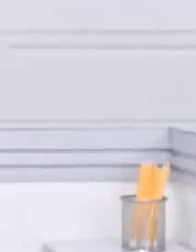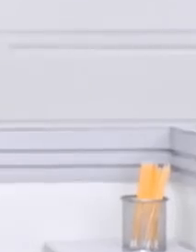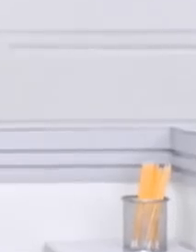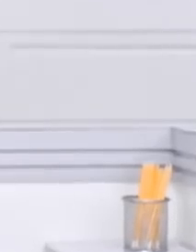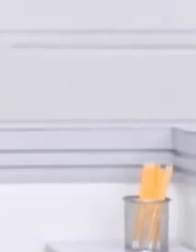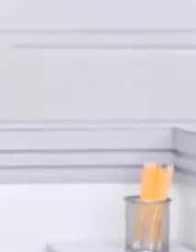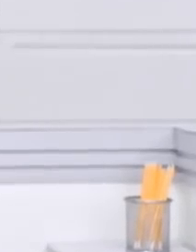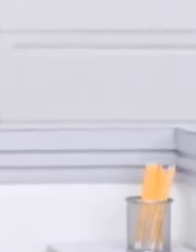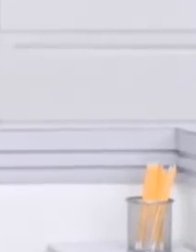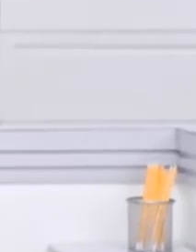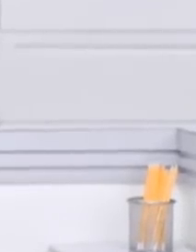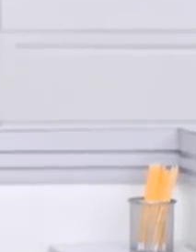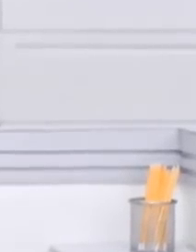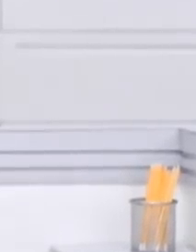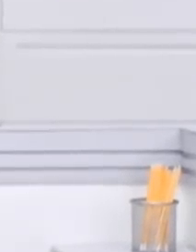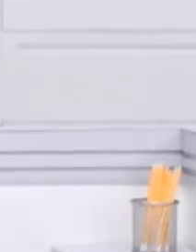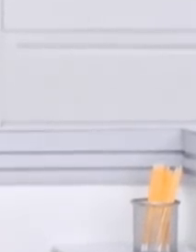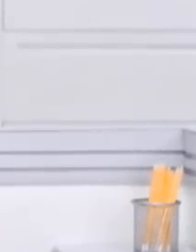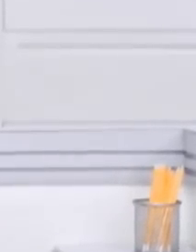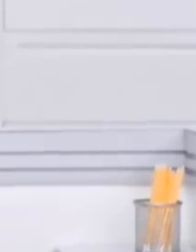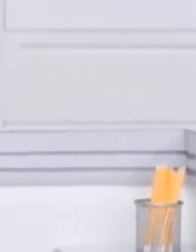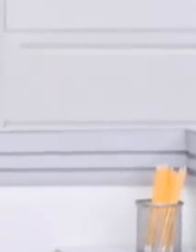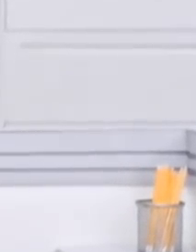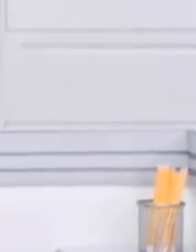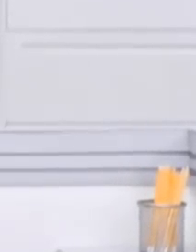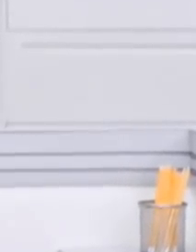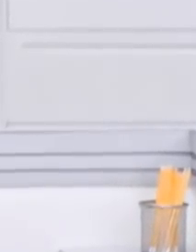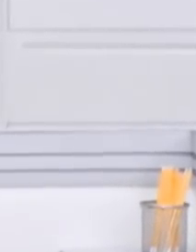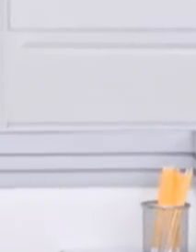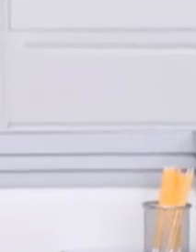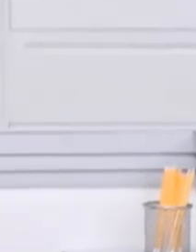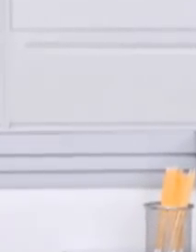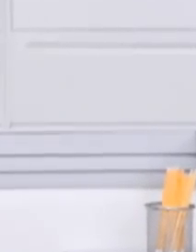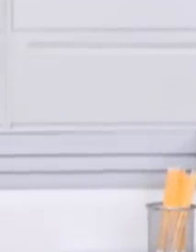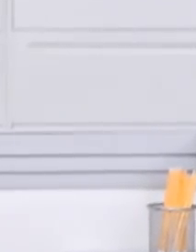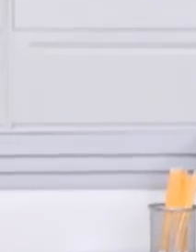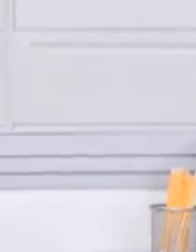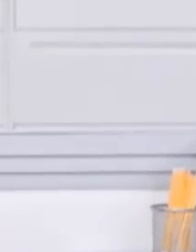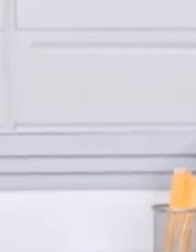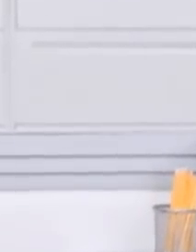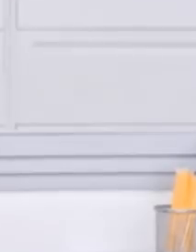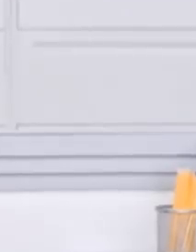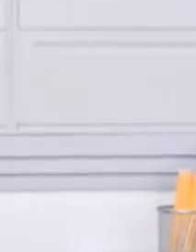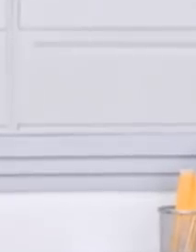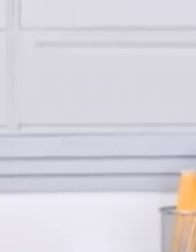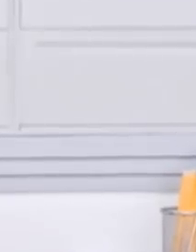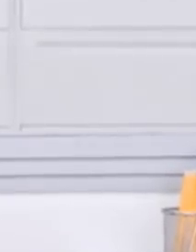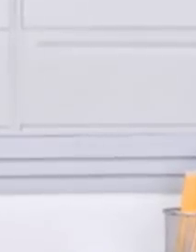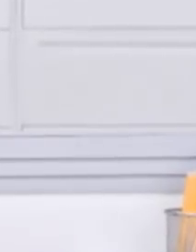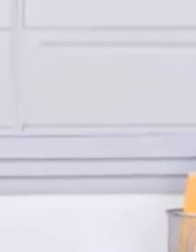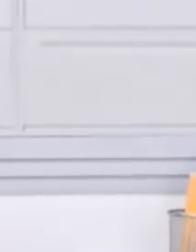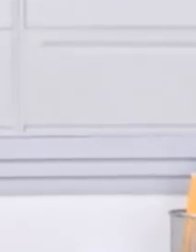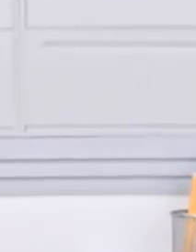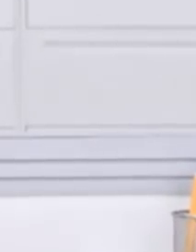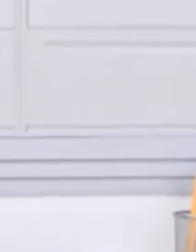When thinking about the hassle of switching medical aid, Tuli has an epiphany. Bonita's let her apply online and a